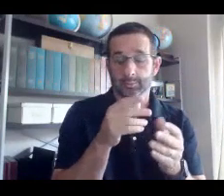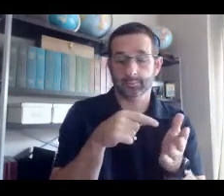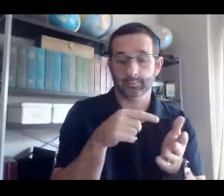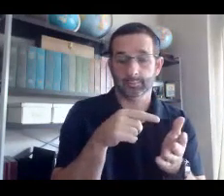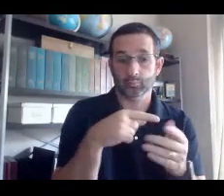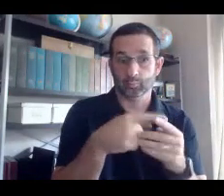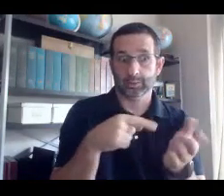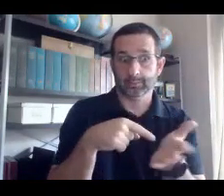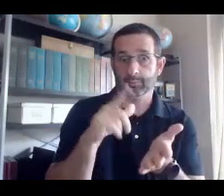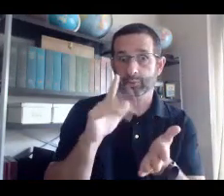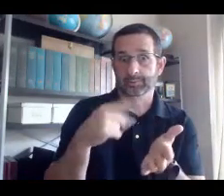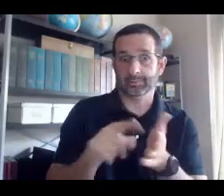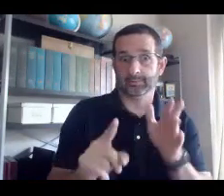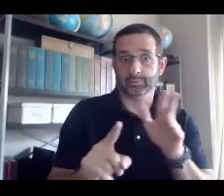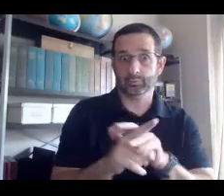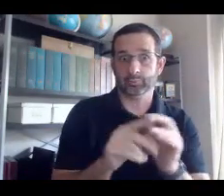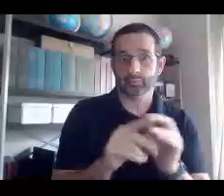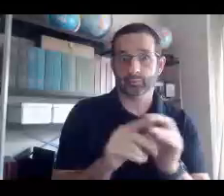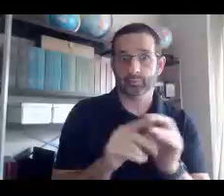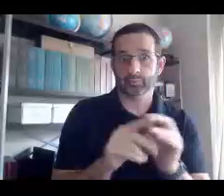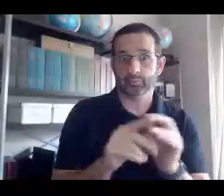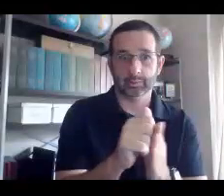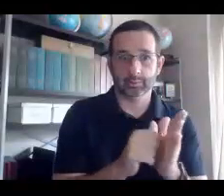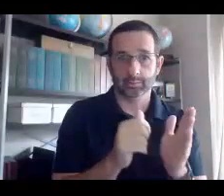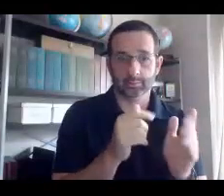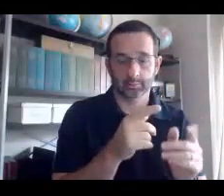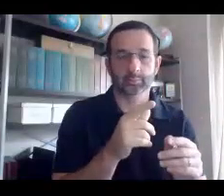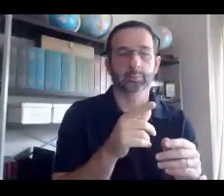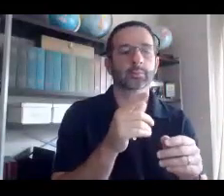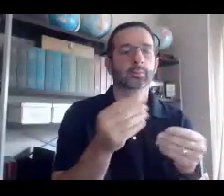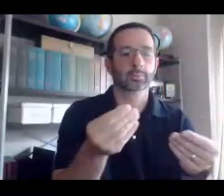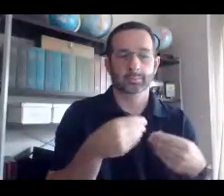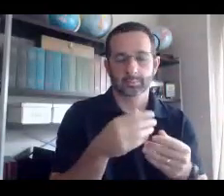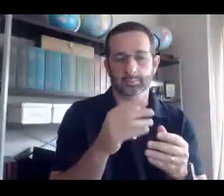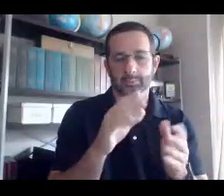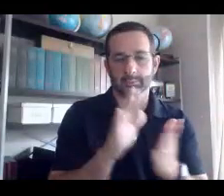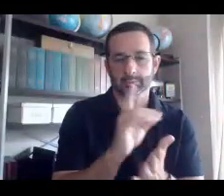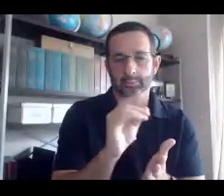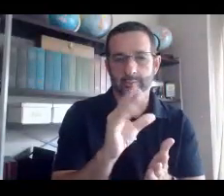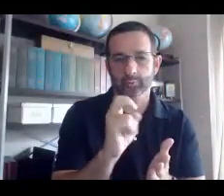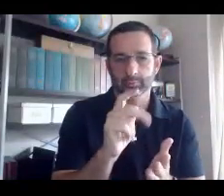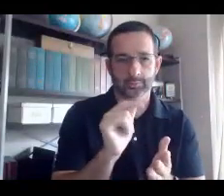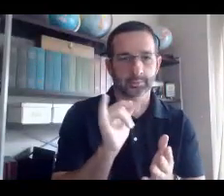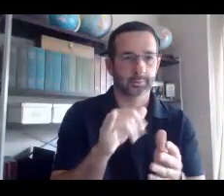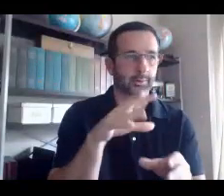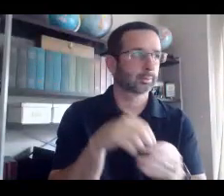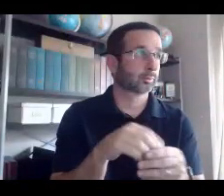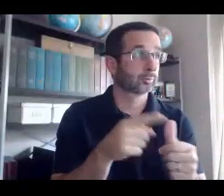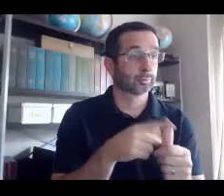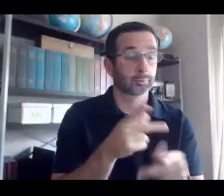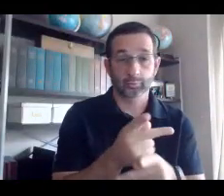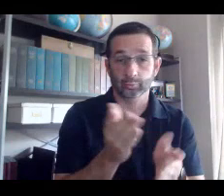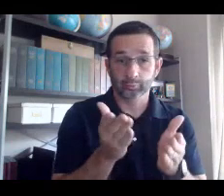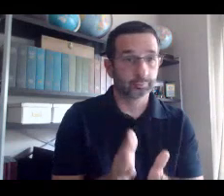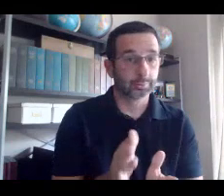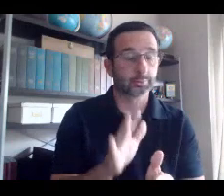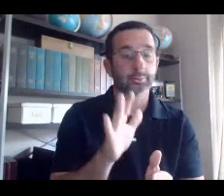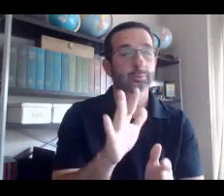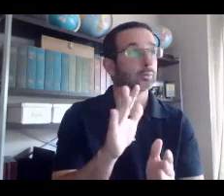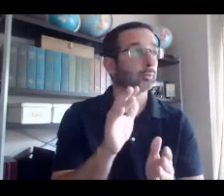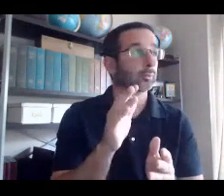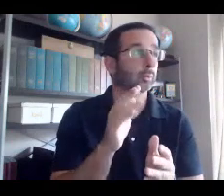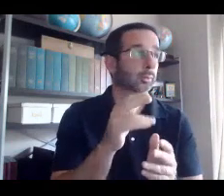specific information. Whenever the LRP payment is shown in your account, you would then provide us with documents that